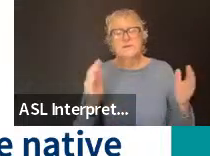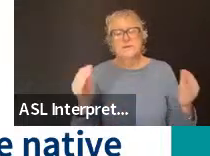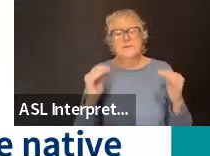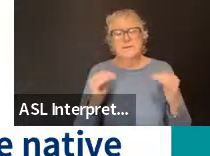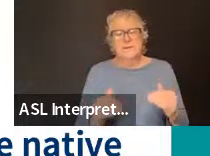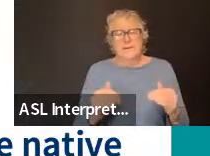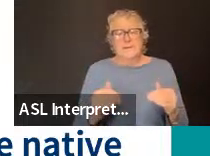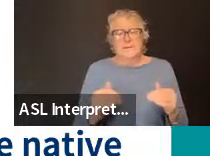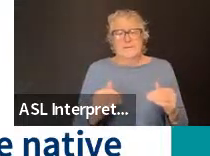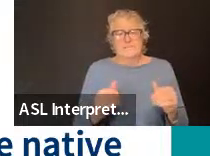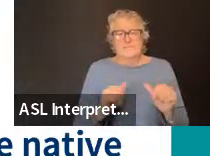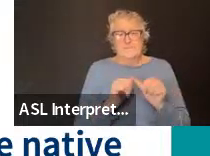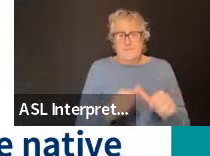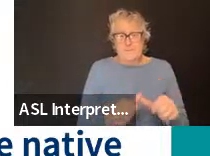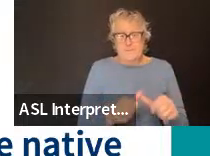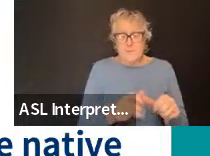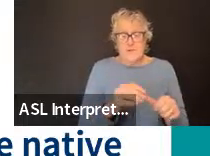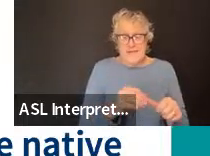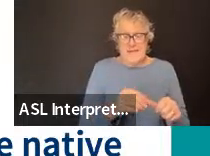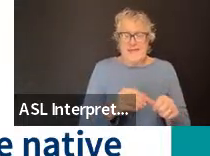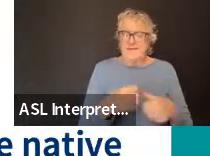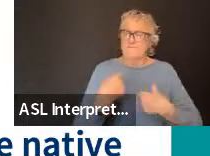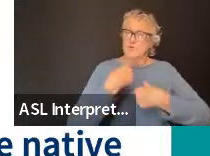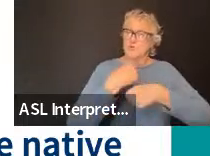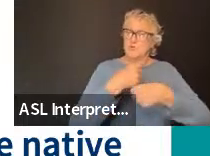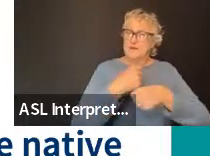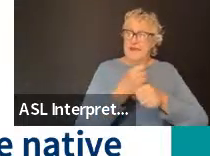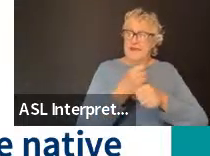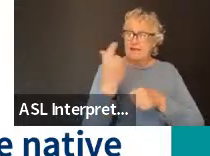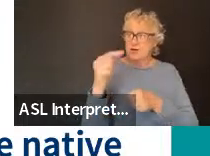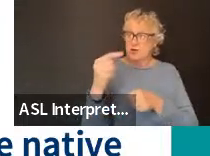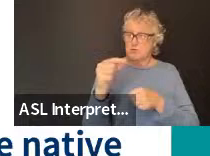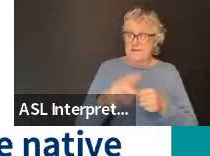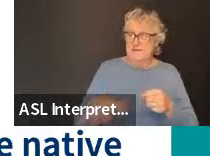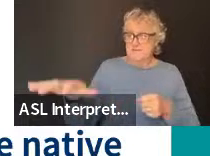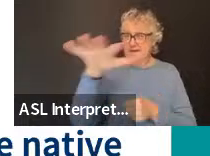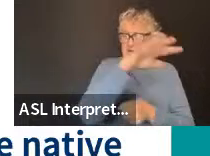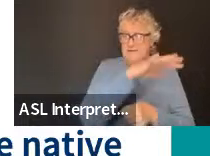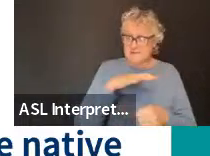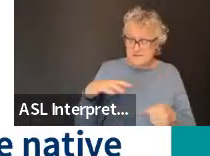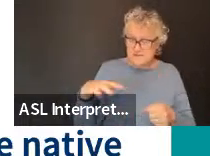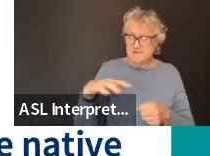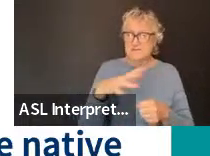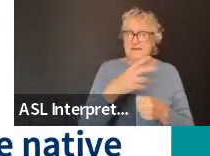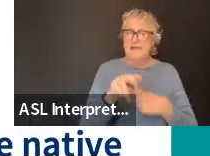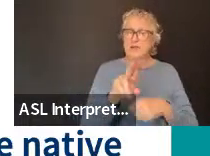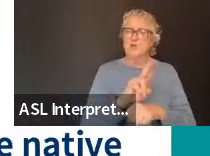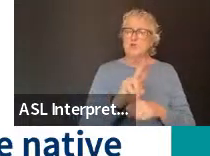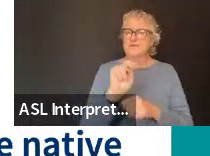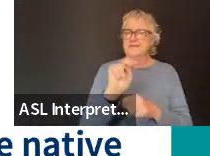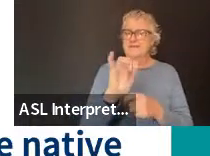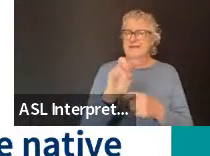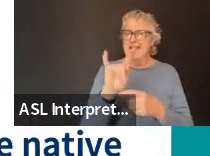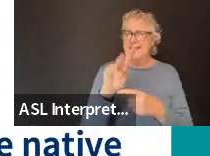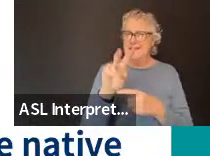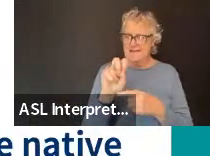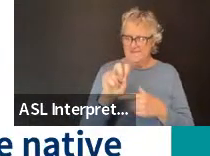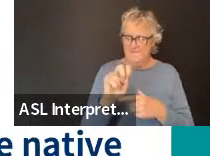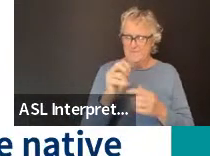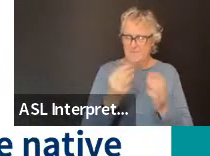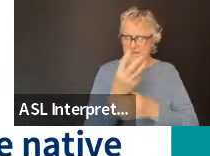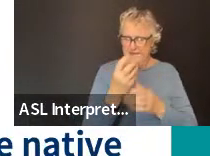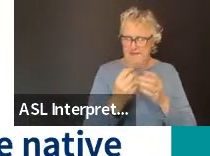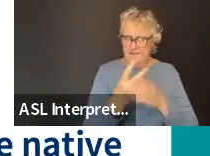this category, we have create green spaces throughout the program area and use native plants to enhance ecological